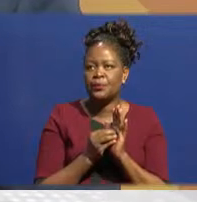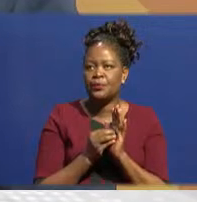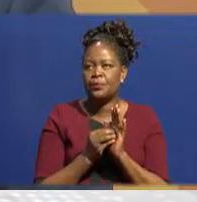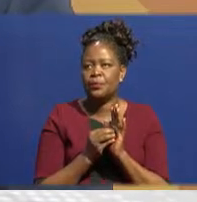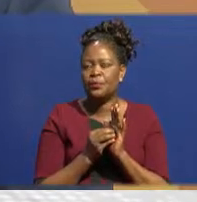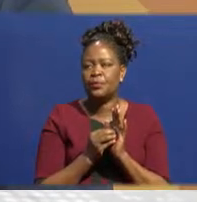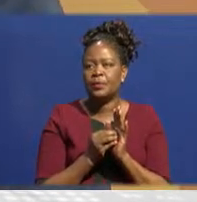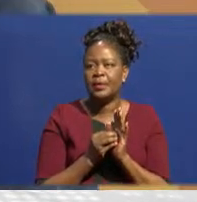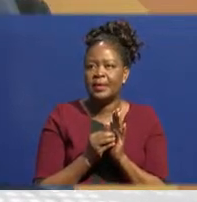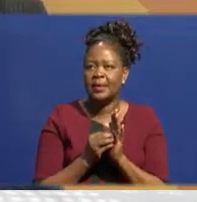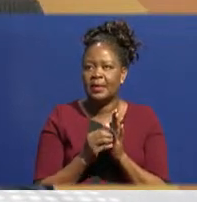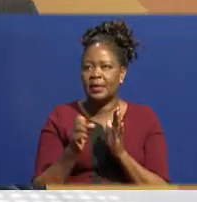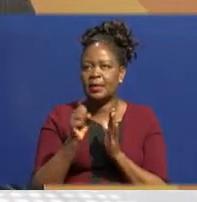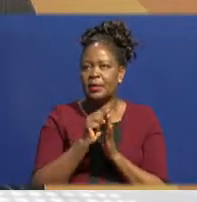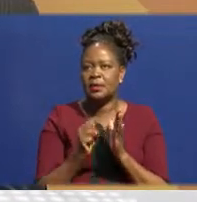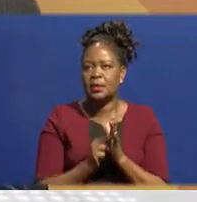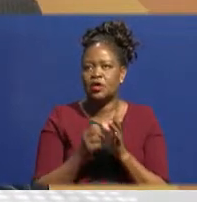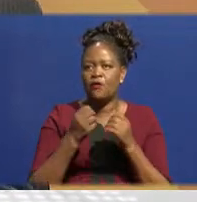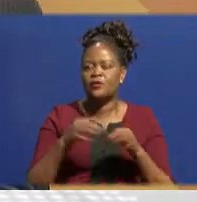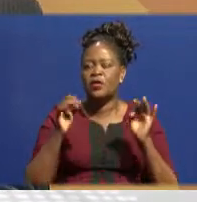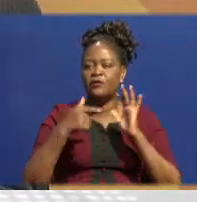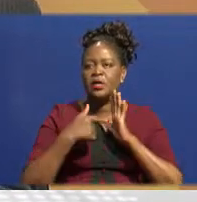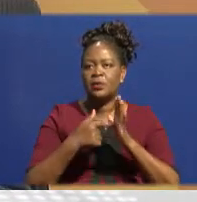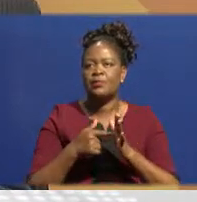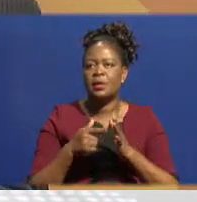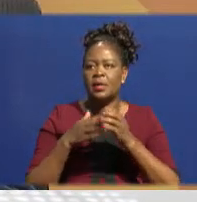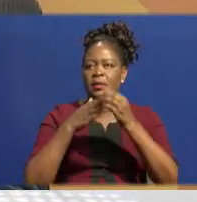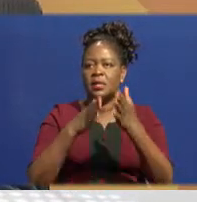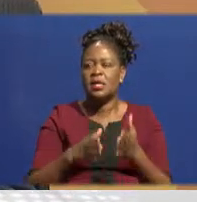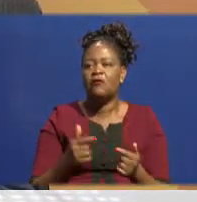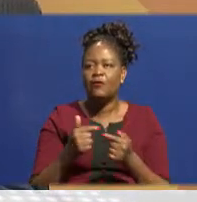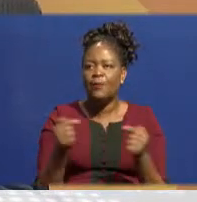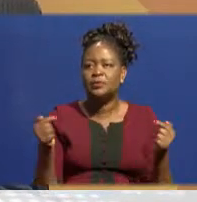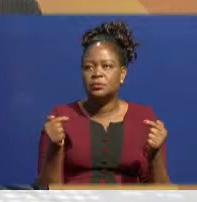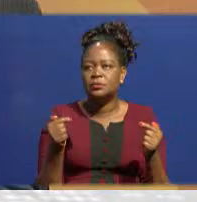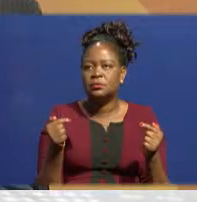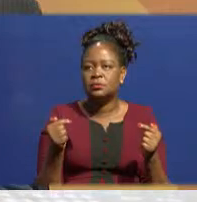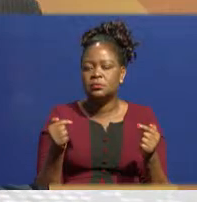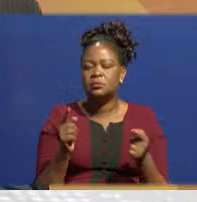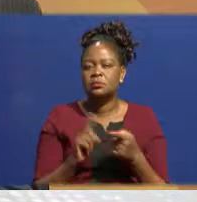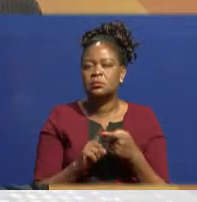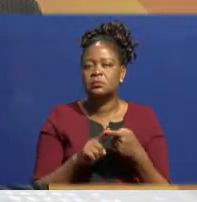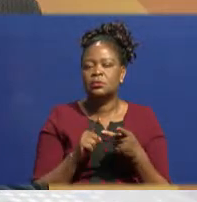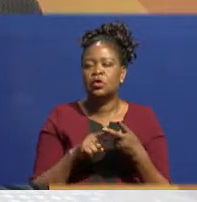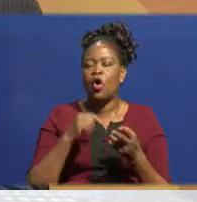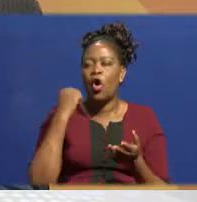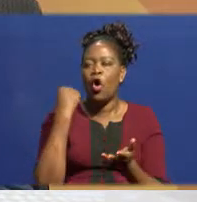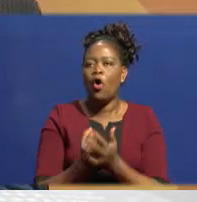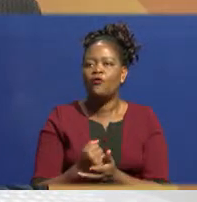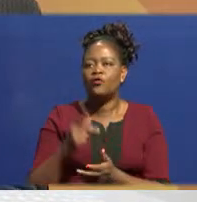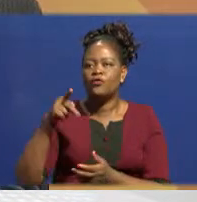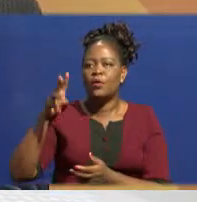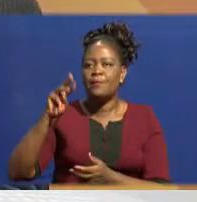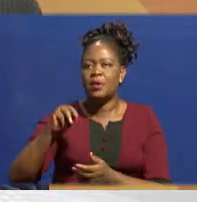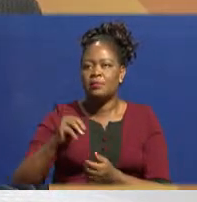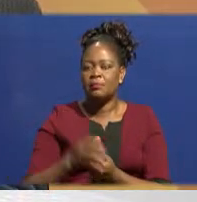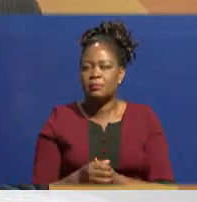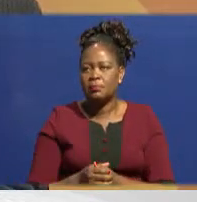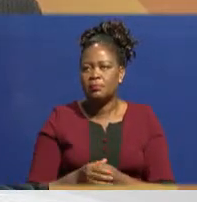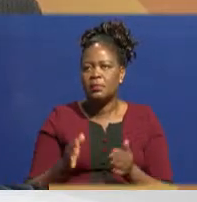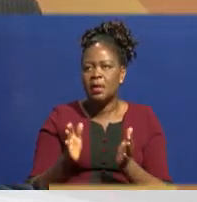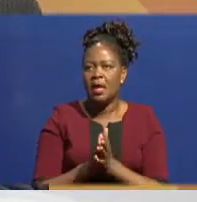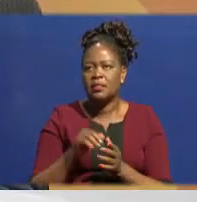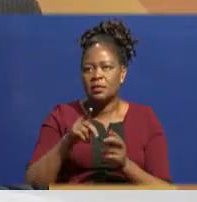state officers like the leader of opposition should be there. The office of the prime minister should be there. And